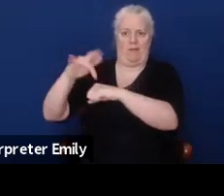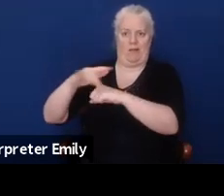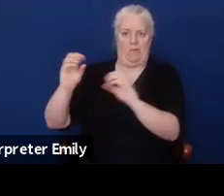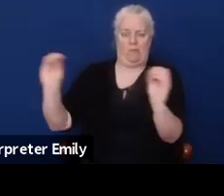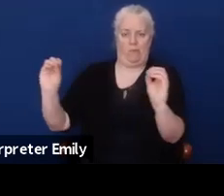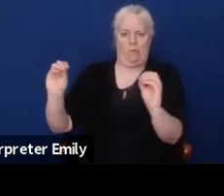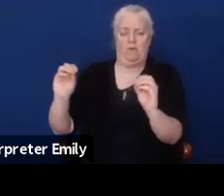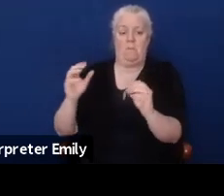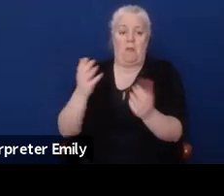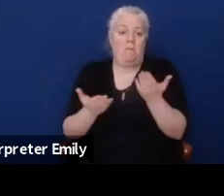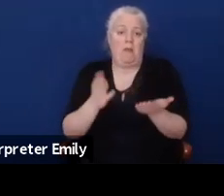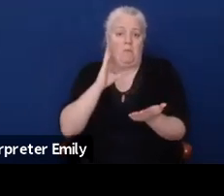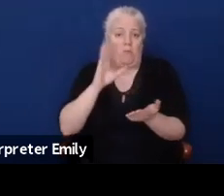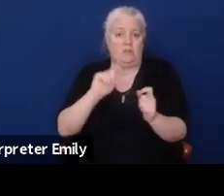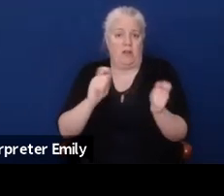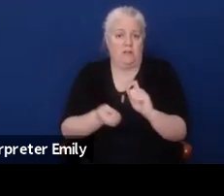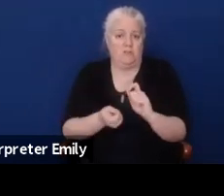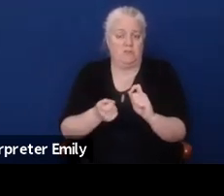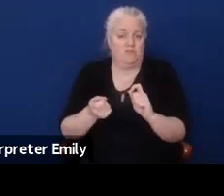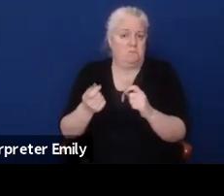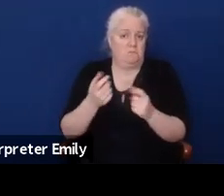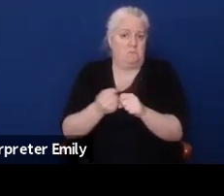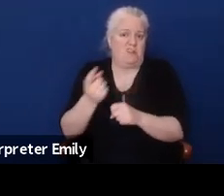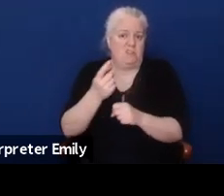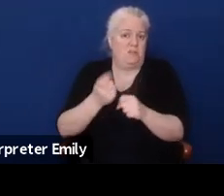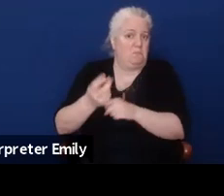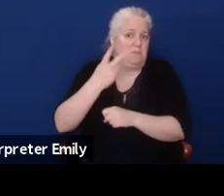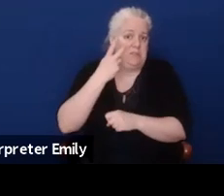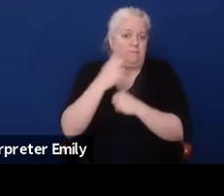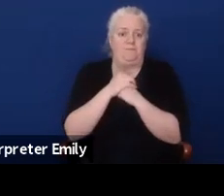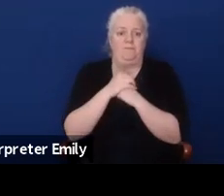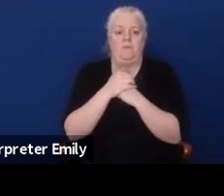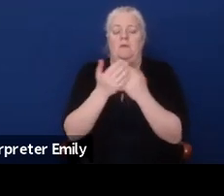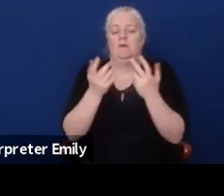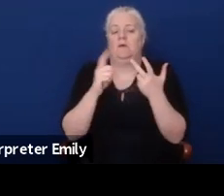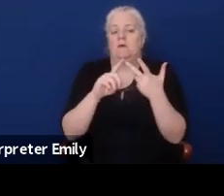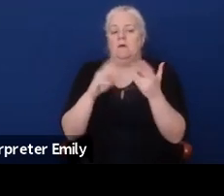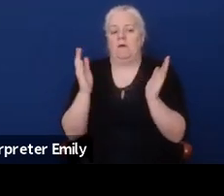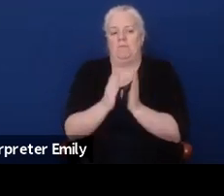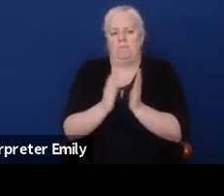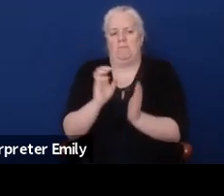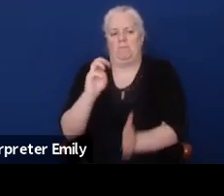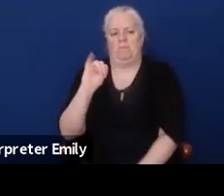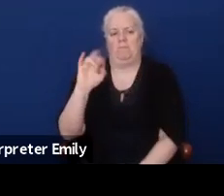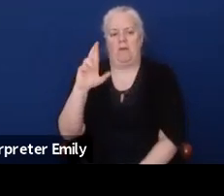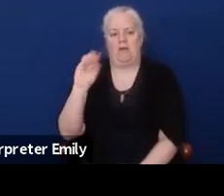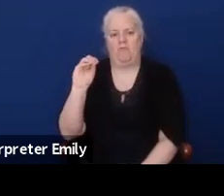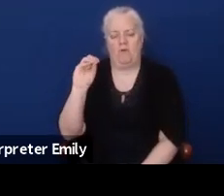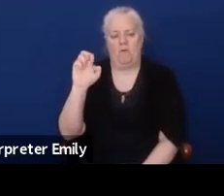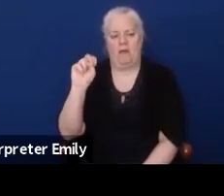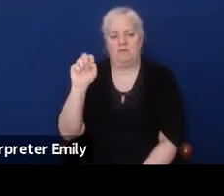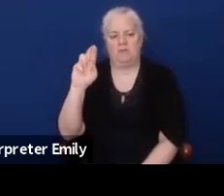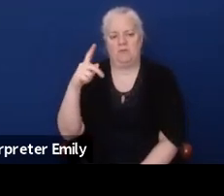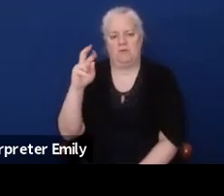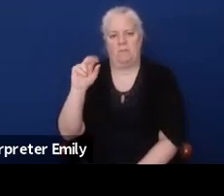away. There's also micro enterprise development programs. And as I mentioned, there is always